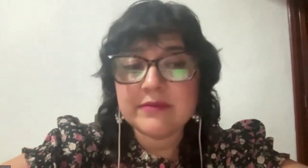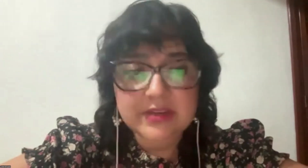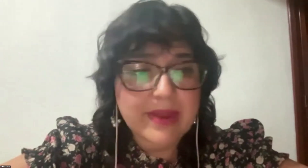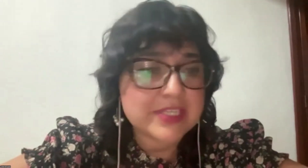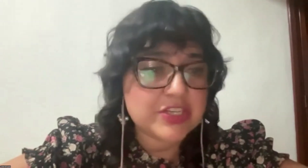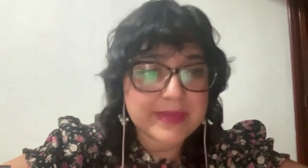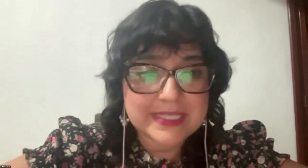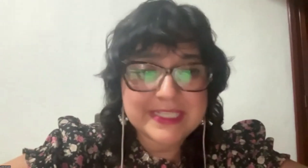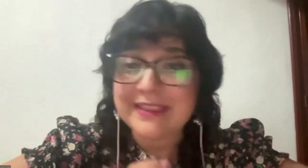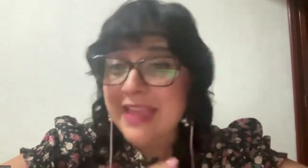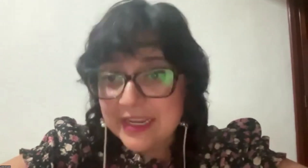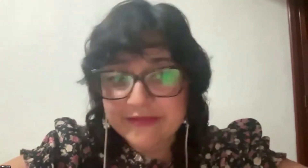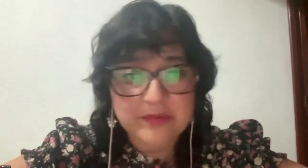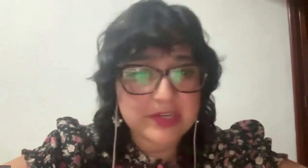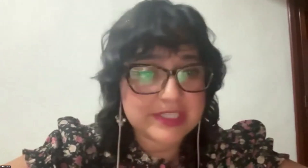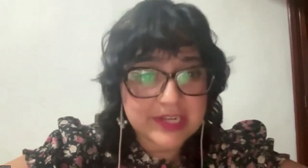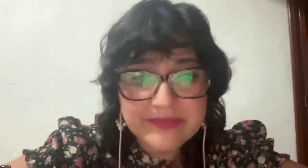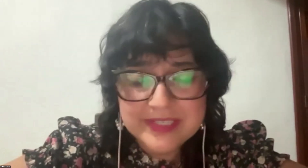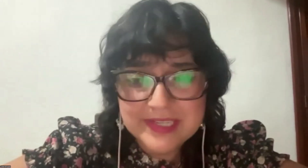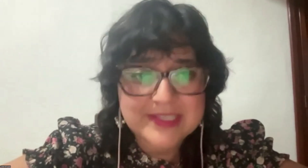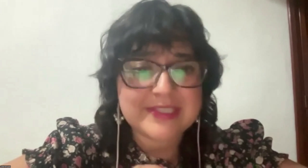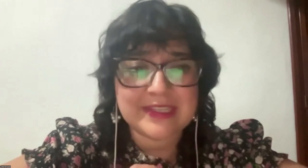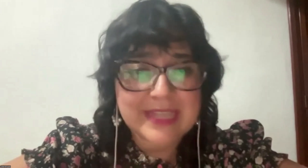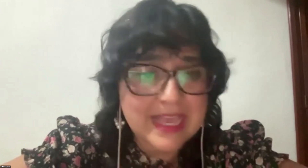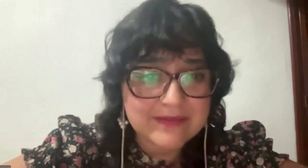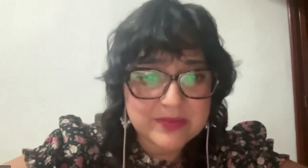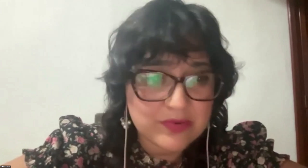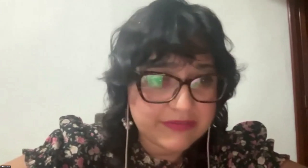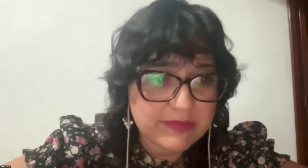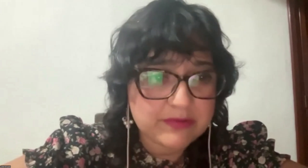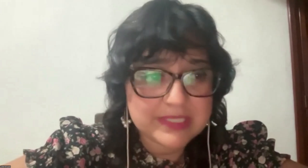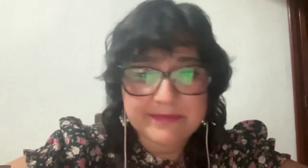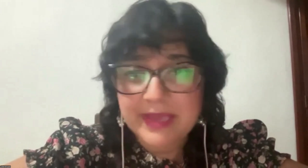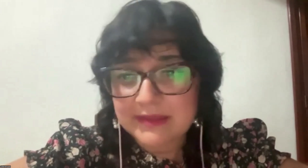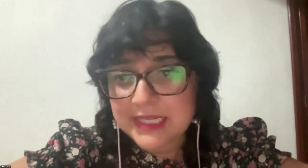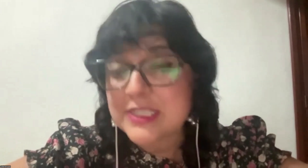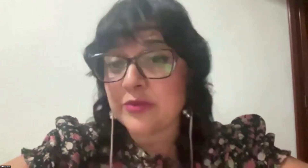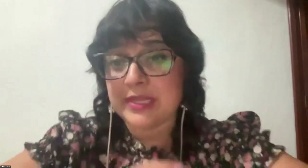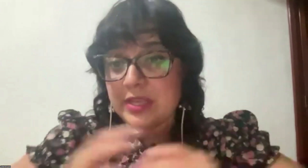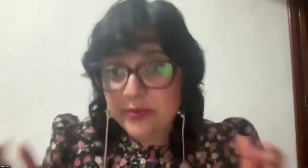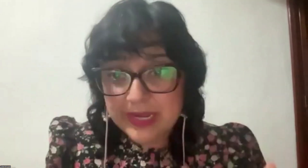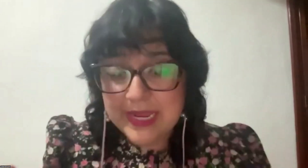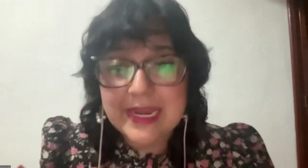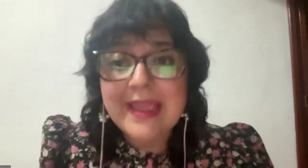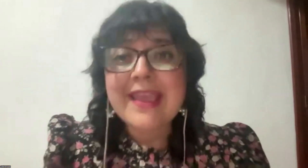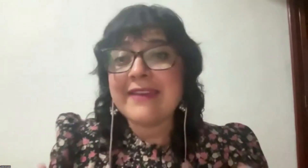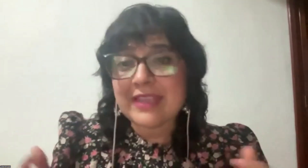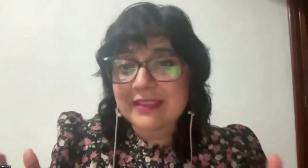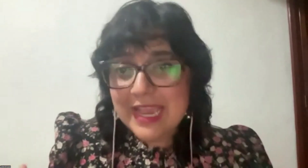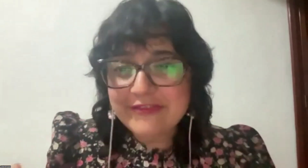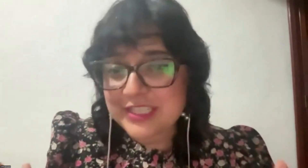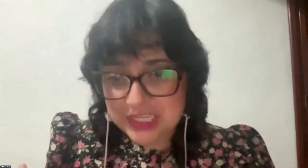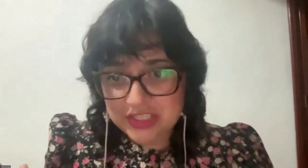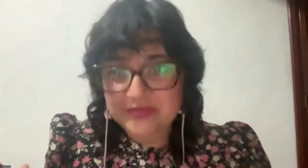Additionally, DRI documented the lack of community services, the lack of support of people with disabilities during the hurricane, and